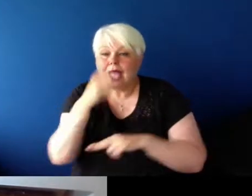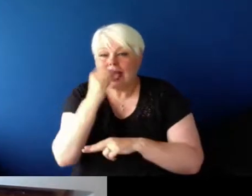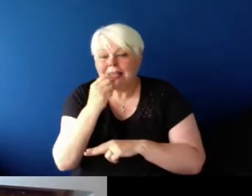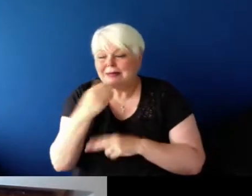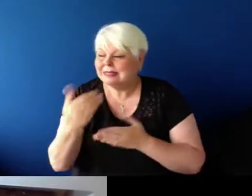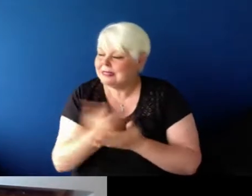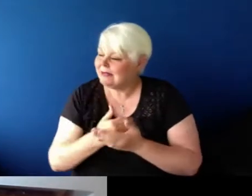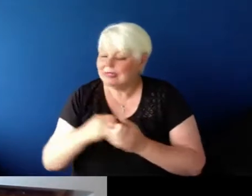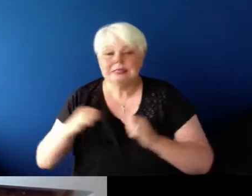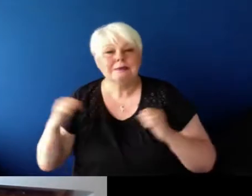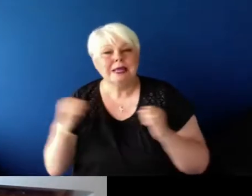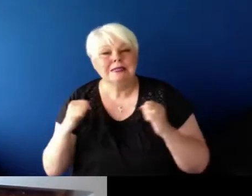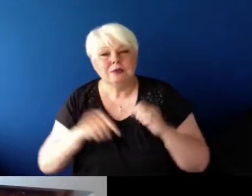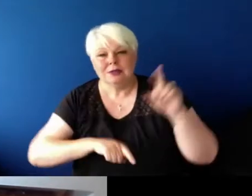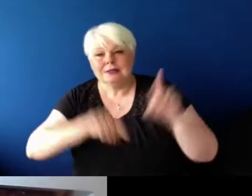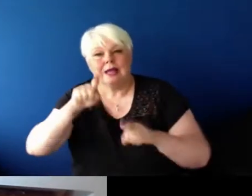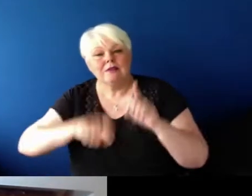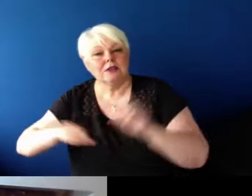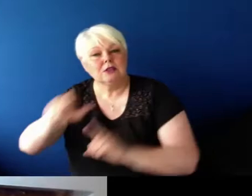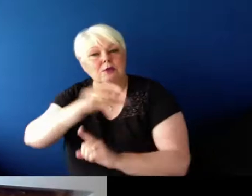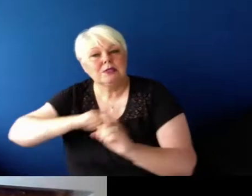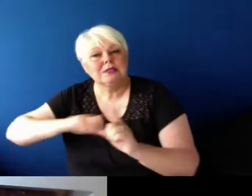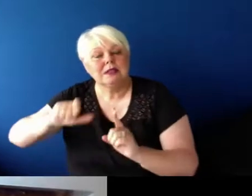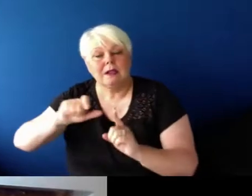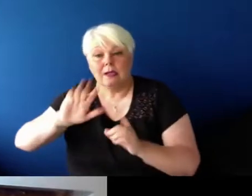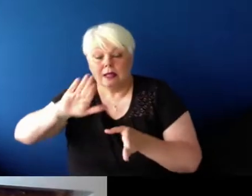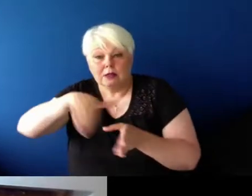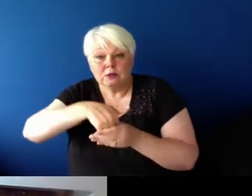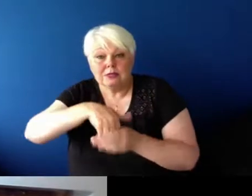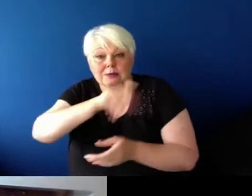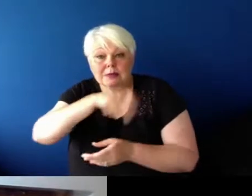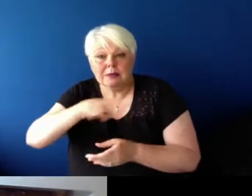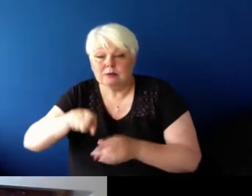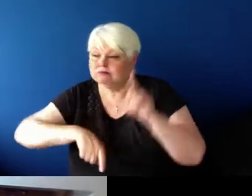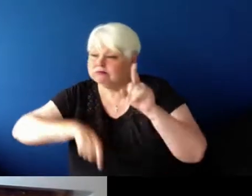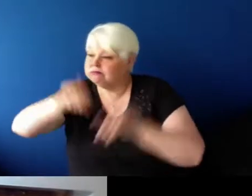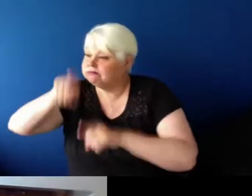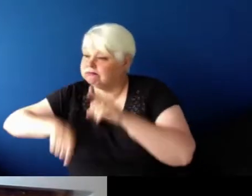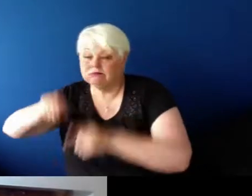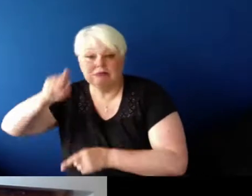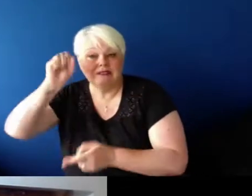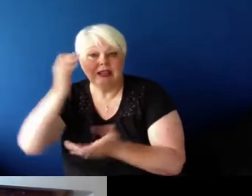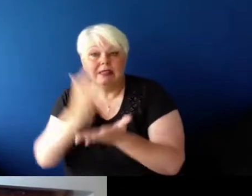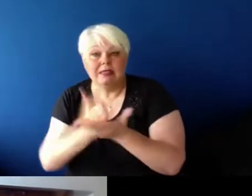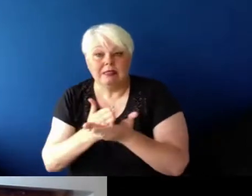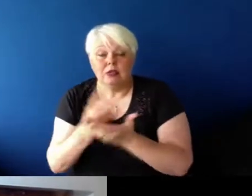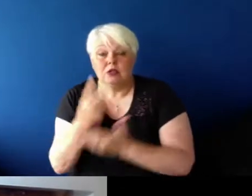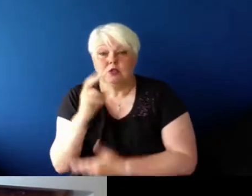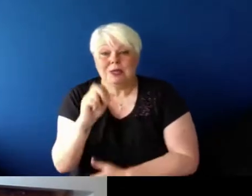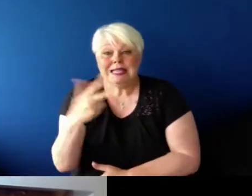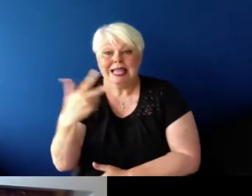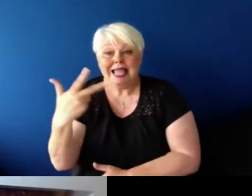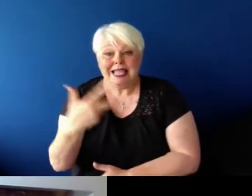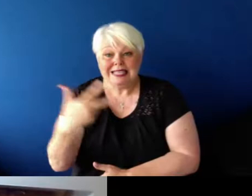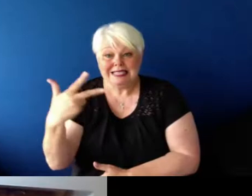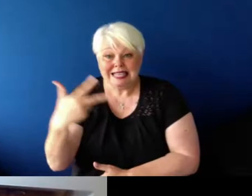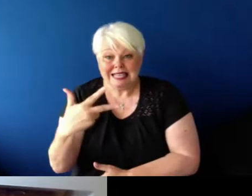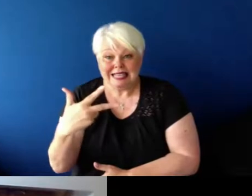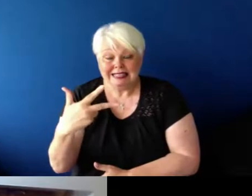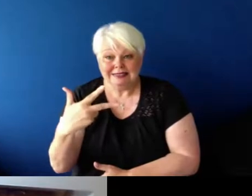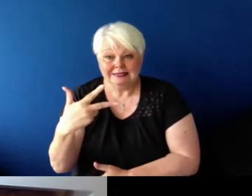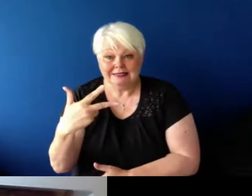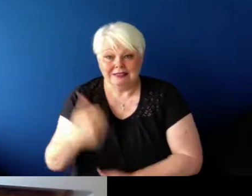with diverse communities, including people of diverse different faiths. And in 2018, she received the Archbishop of